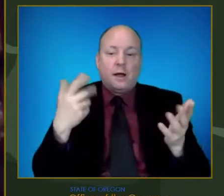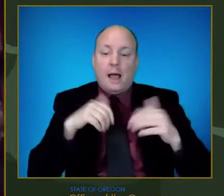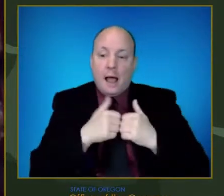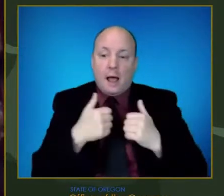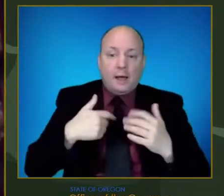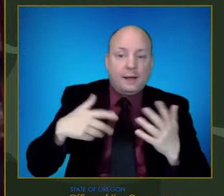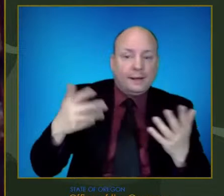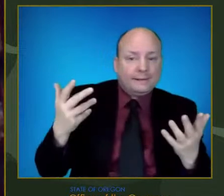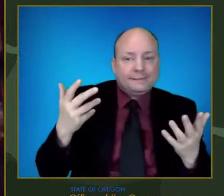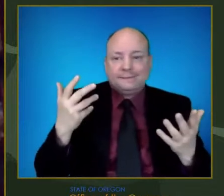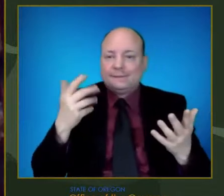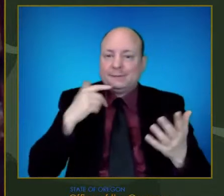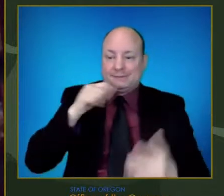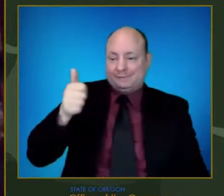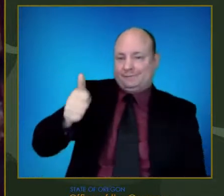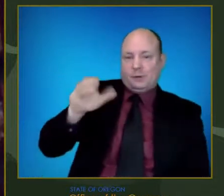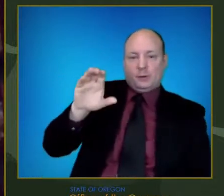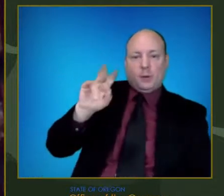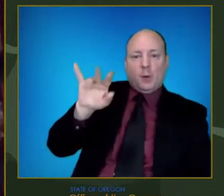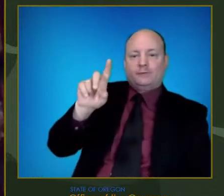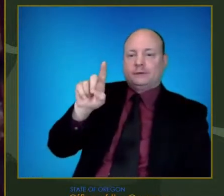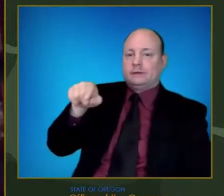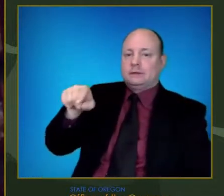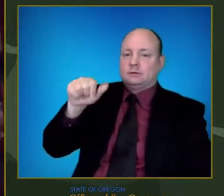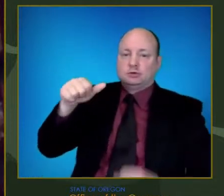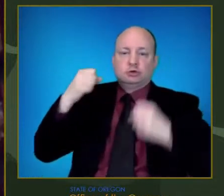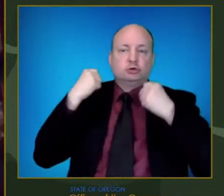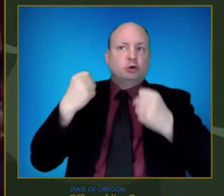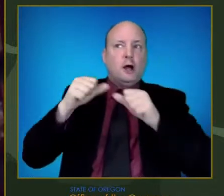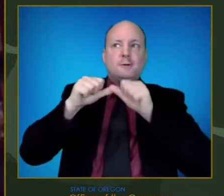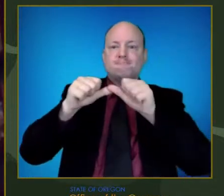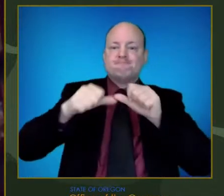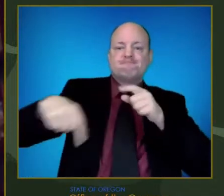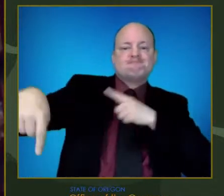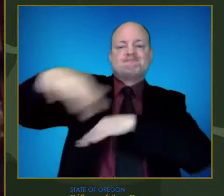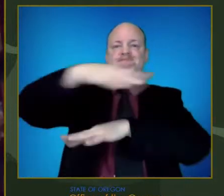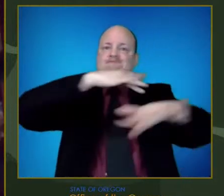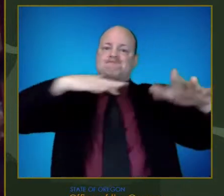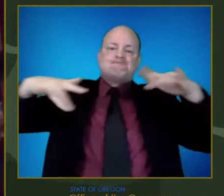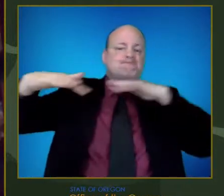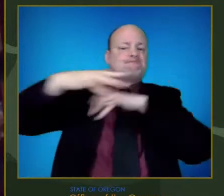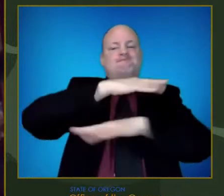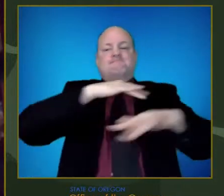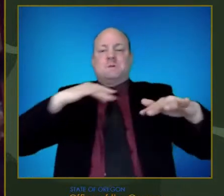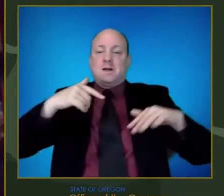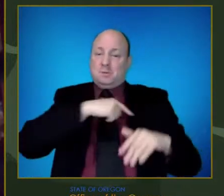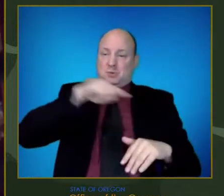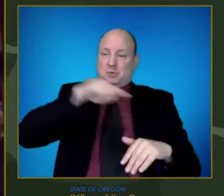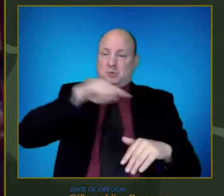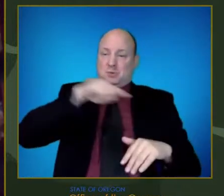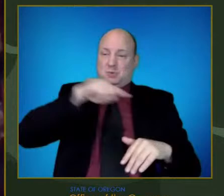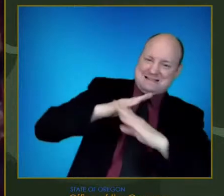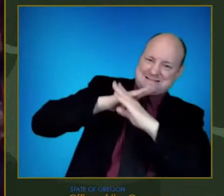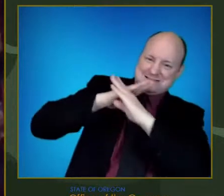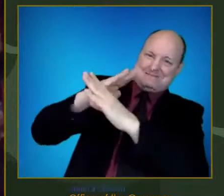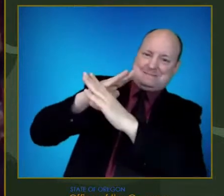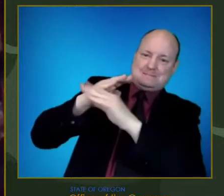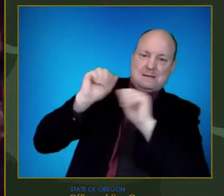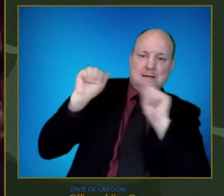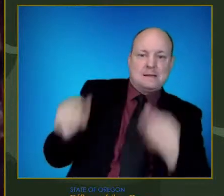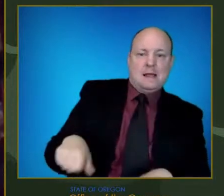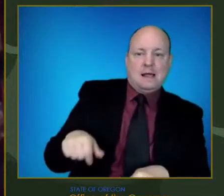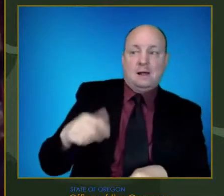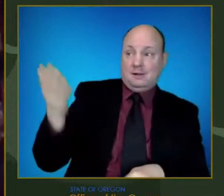enemy. But we also know that Oregonians have the tools to fight this virus. We did it last spring, this past summer,